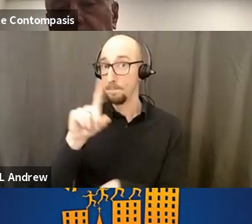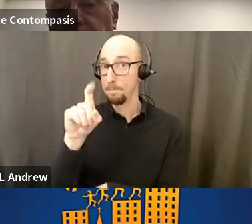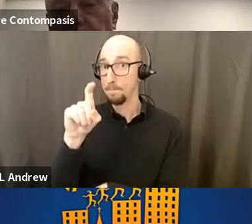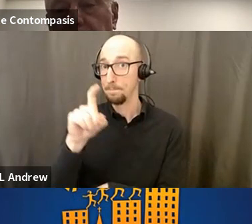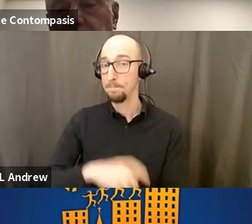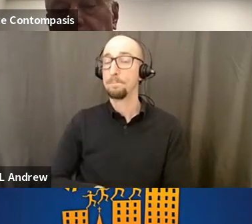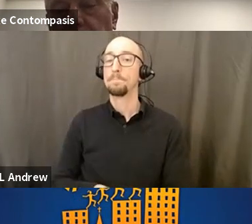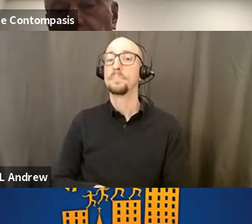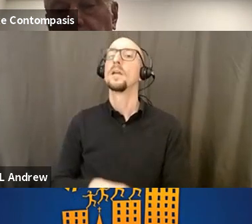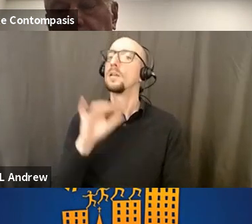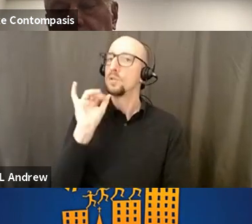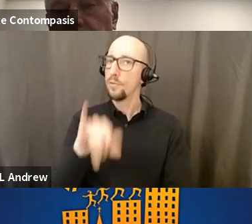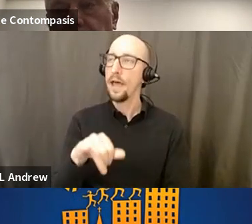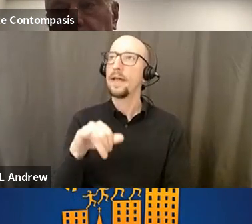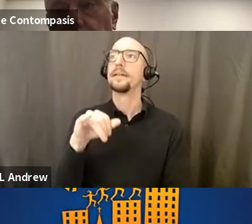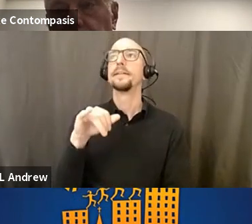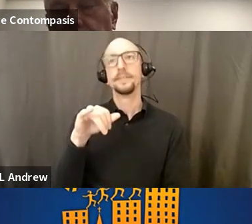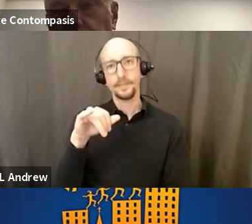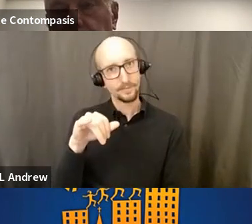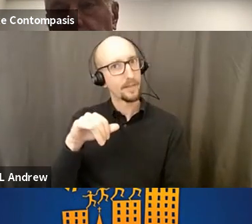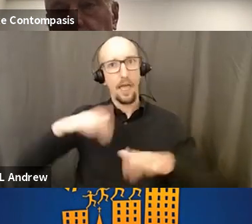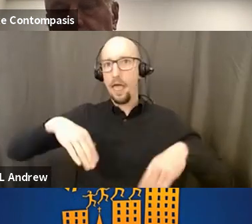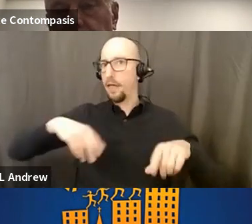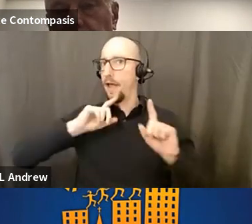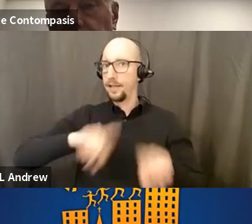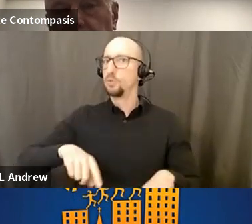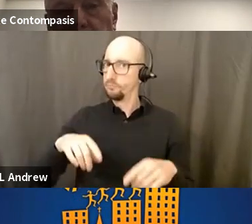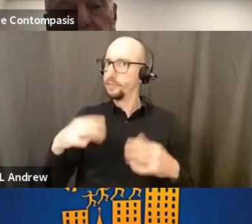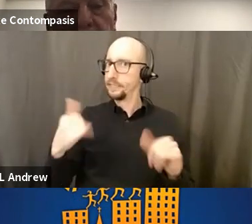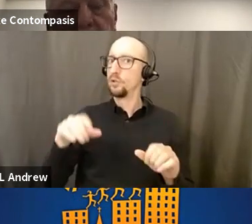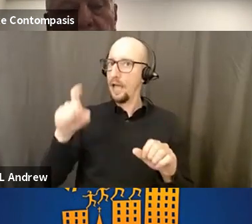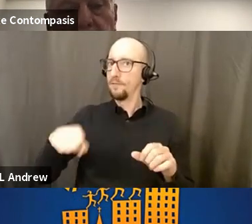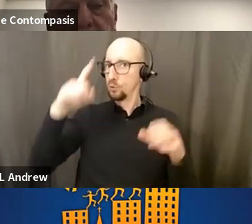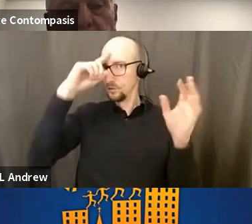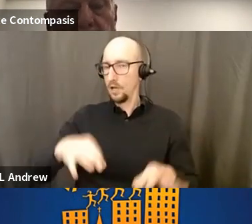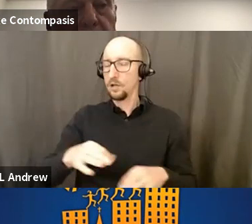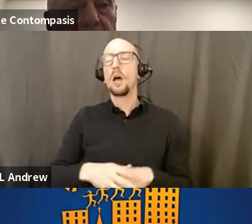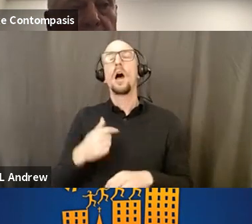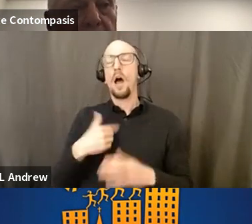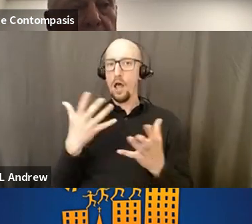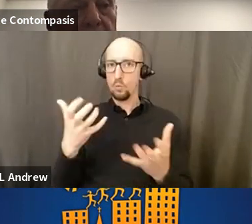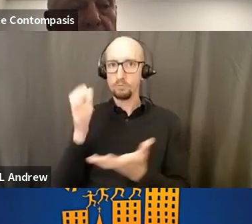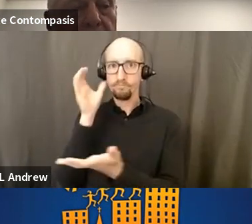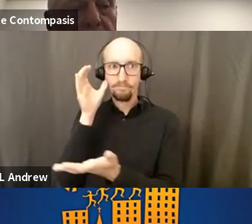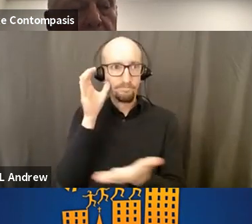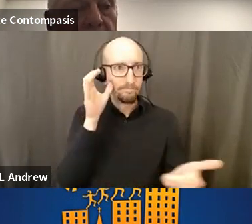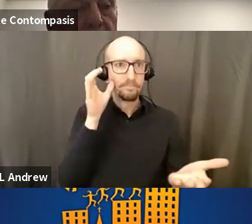So that is an open question. And I would certainly want to receive